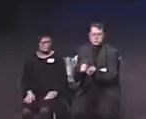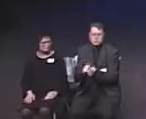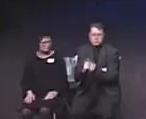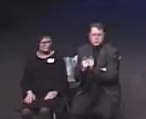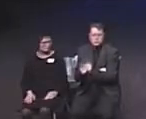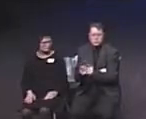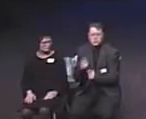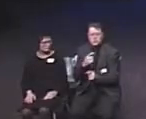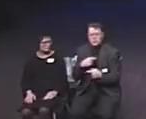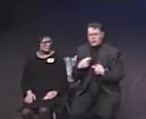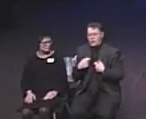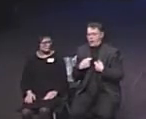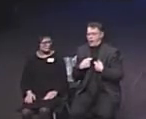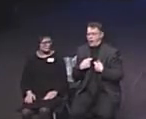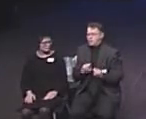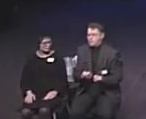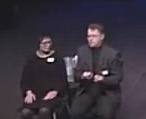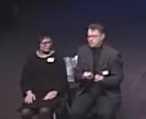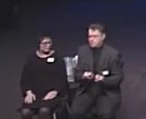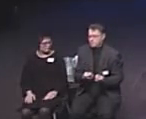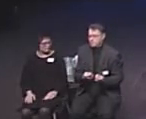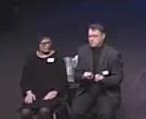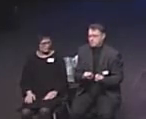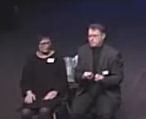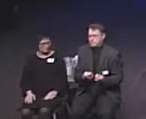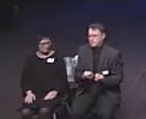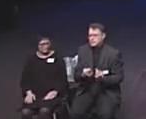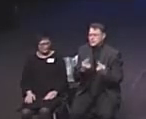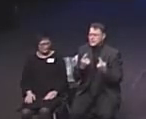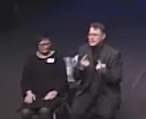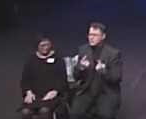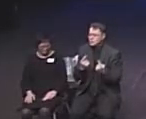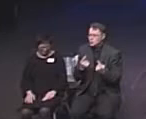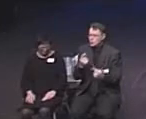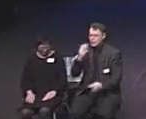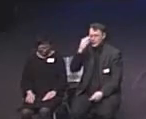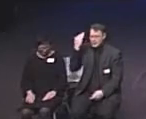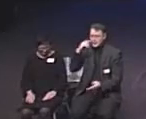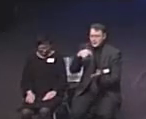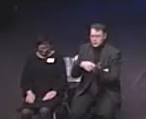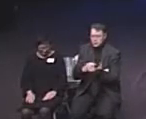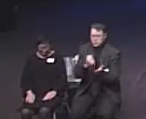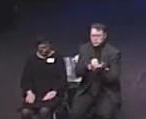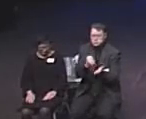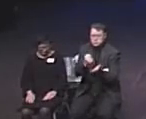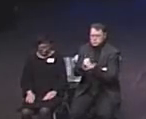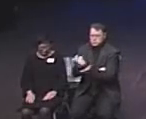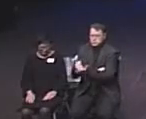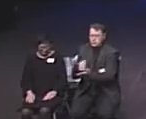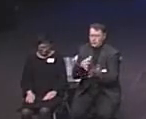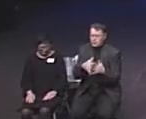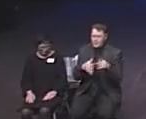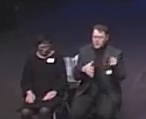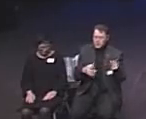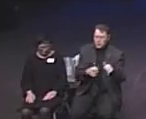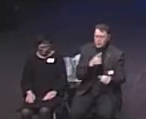We were inspired by the phenomena of the science centers that started in U.S. in